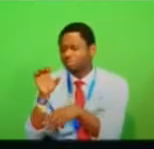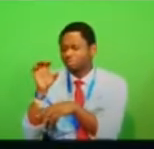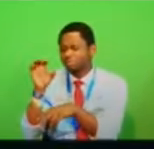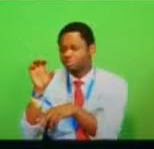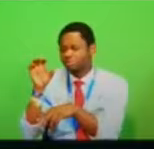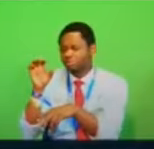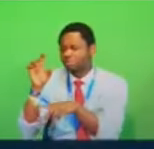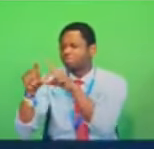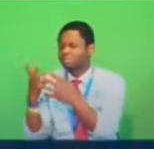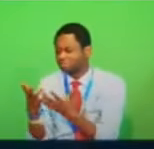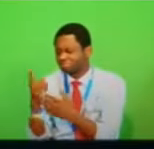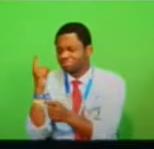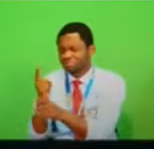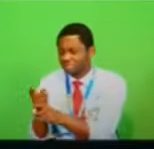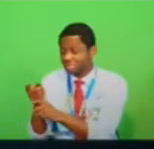Siri.